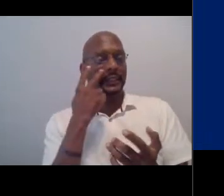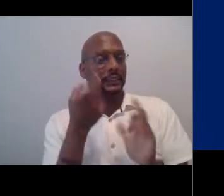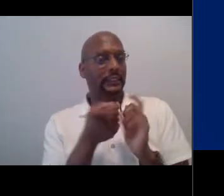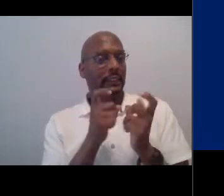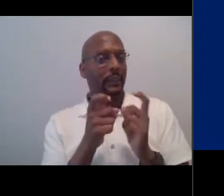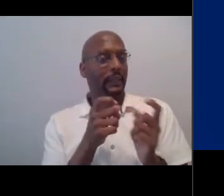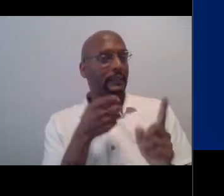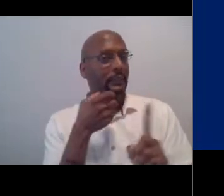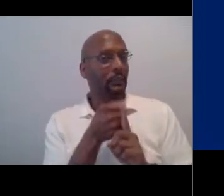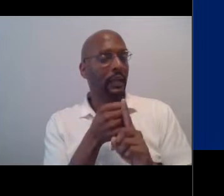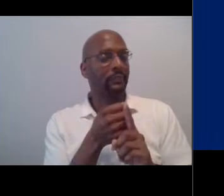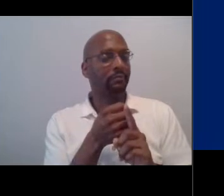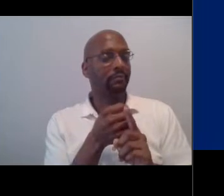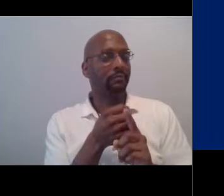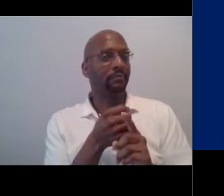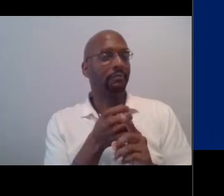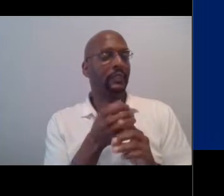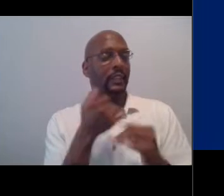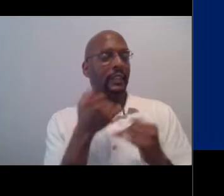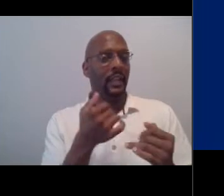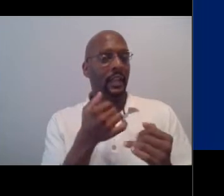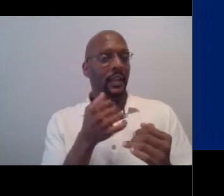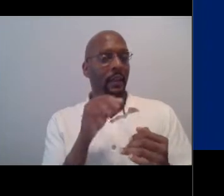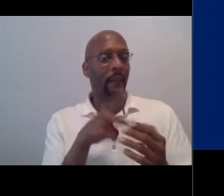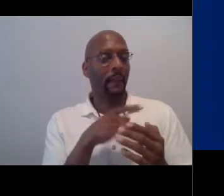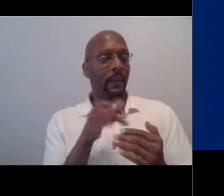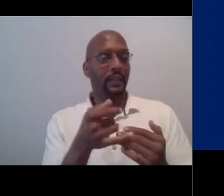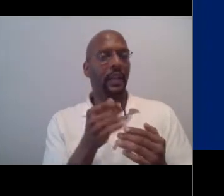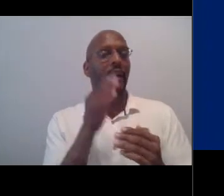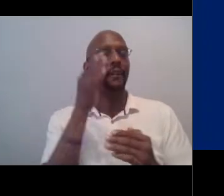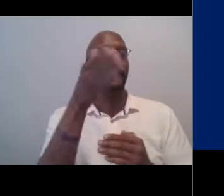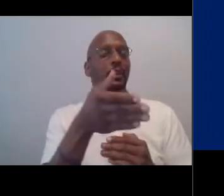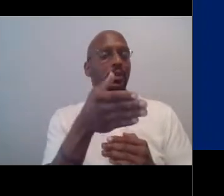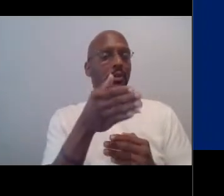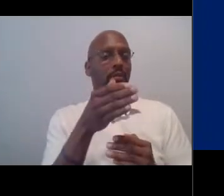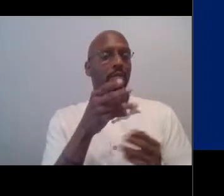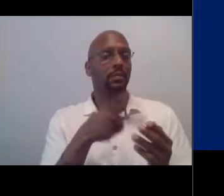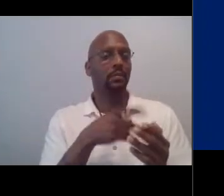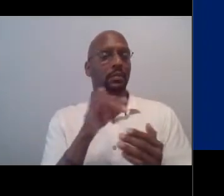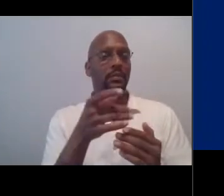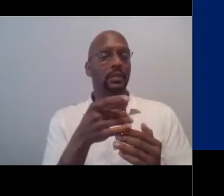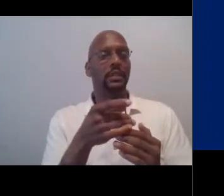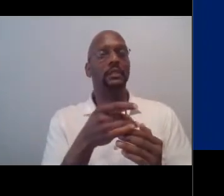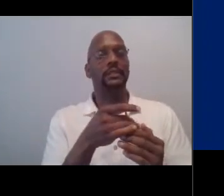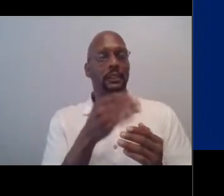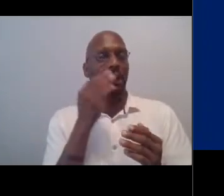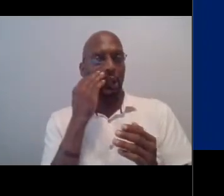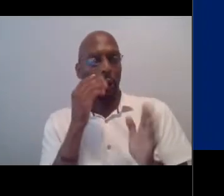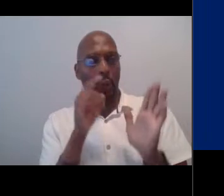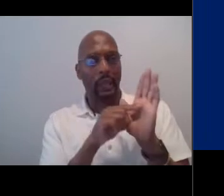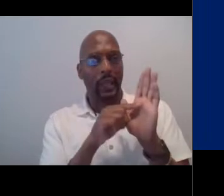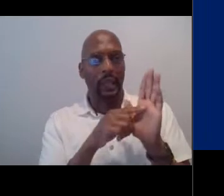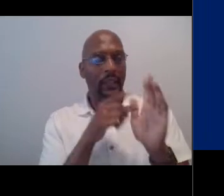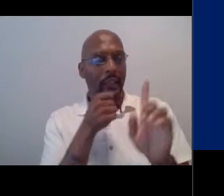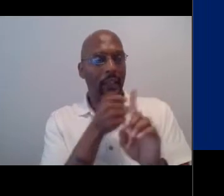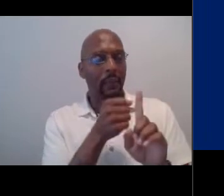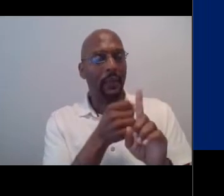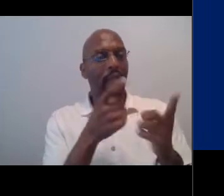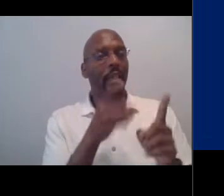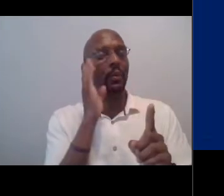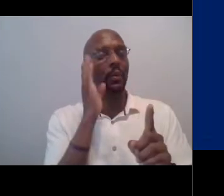on future projects. So you're needing to look at, yeah, it's a lot of great stuff, but let's be very clear on what the negatives are on the impacts, and really looking at